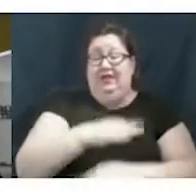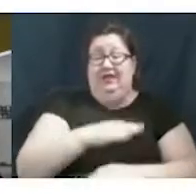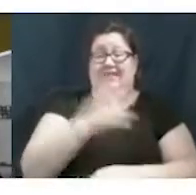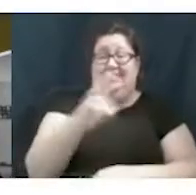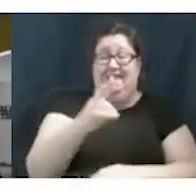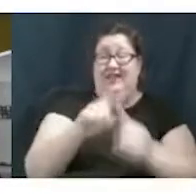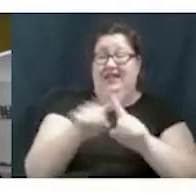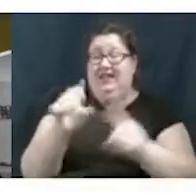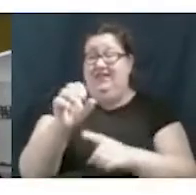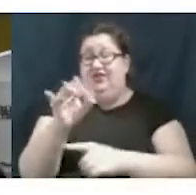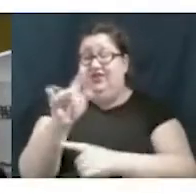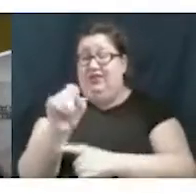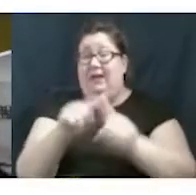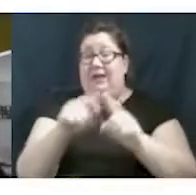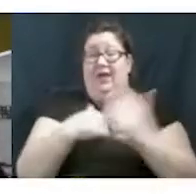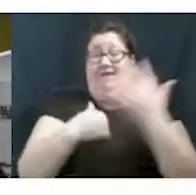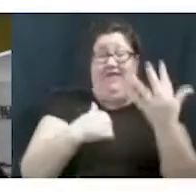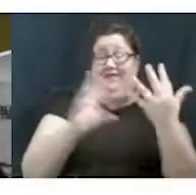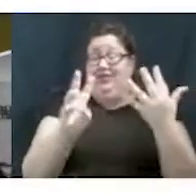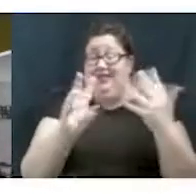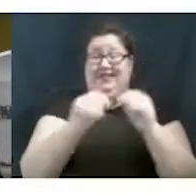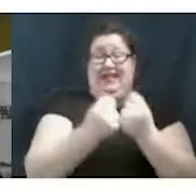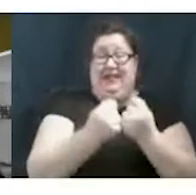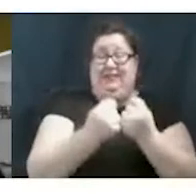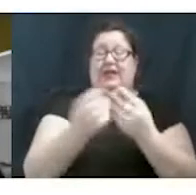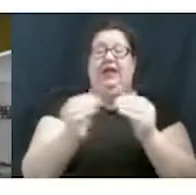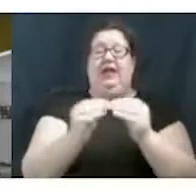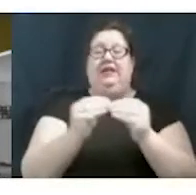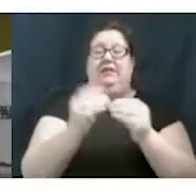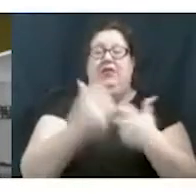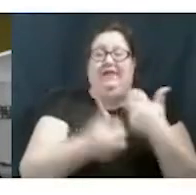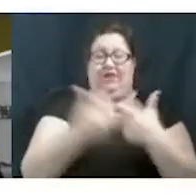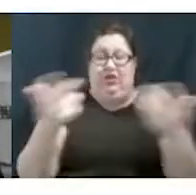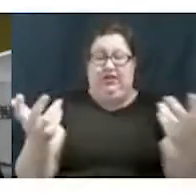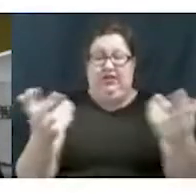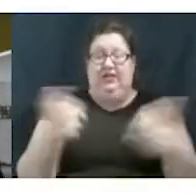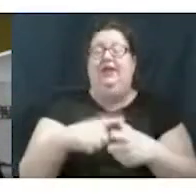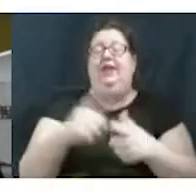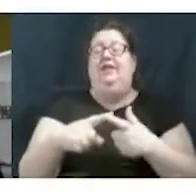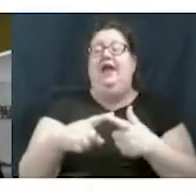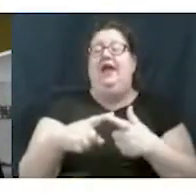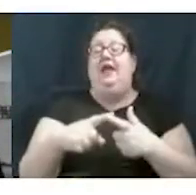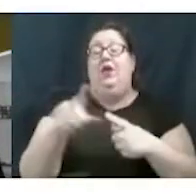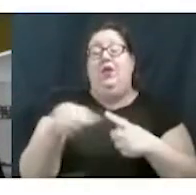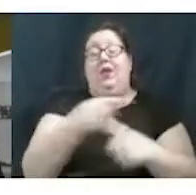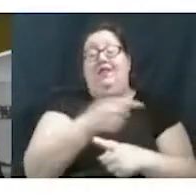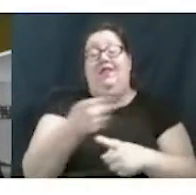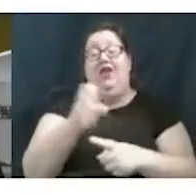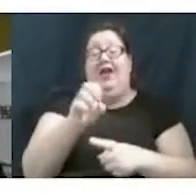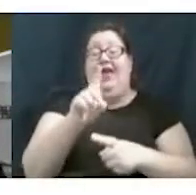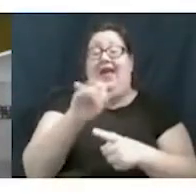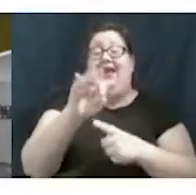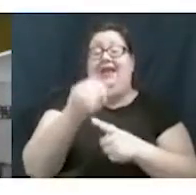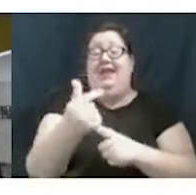6 teams. It just logistically becomes more difficult. And then I also find that when they're editing,